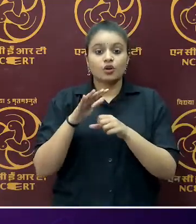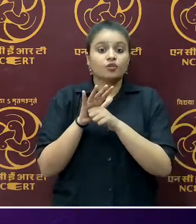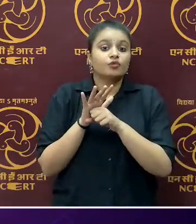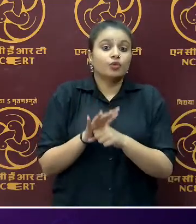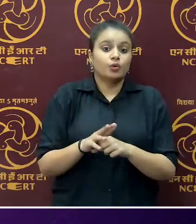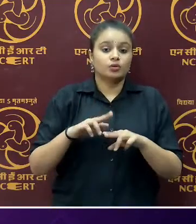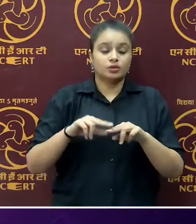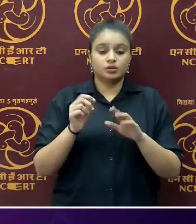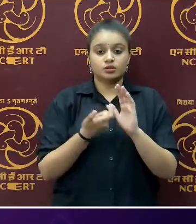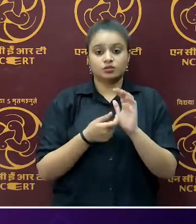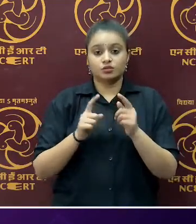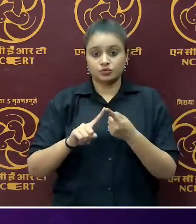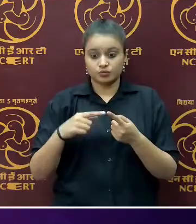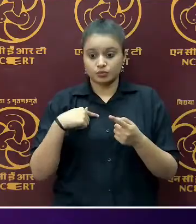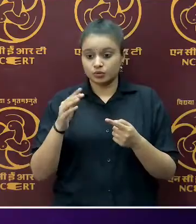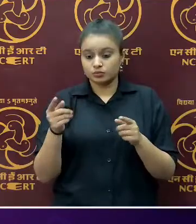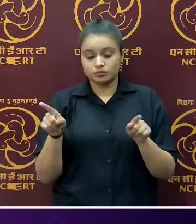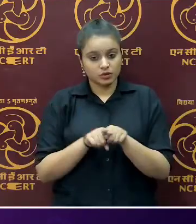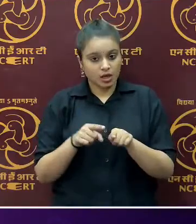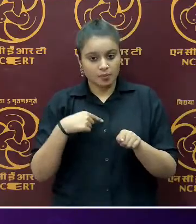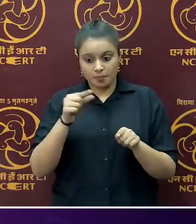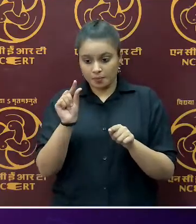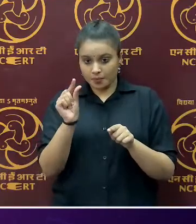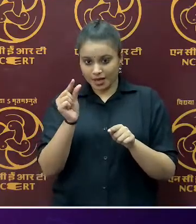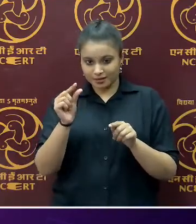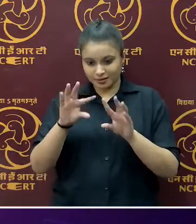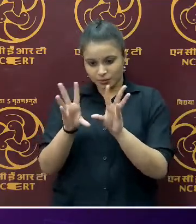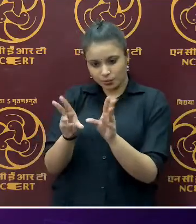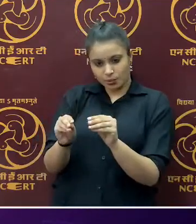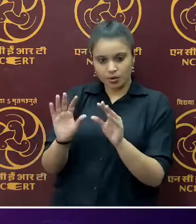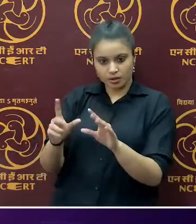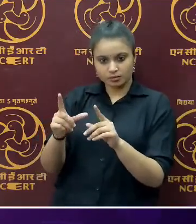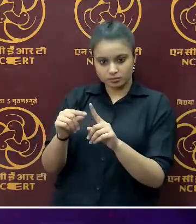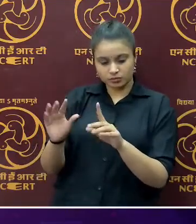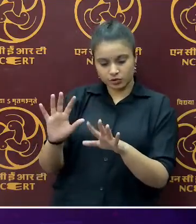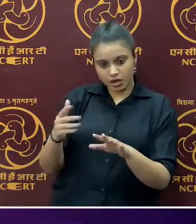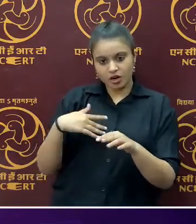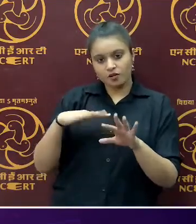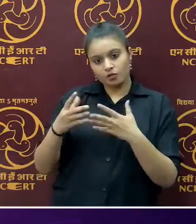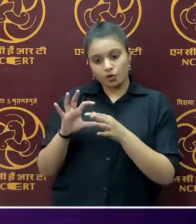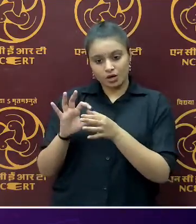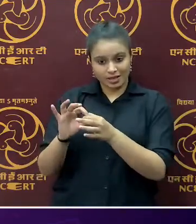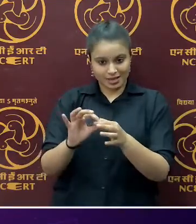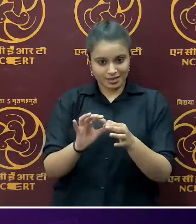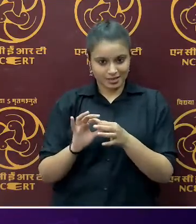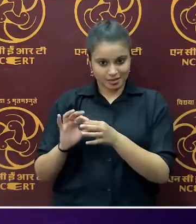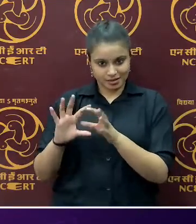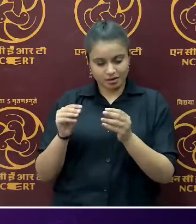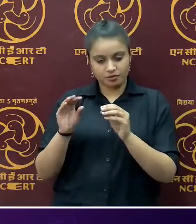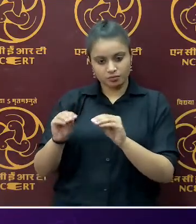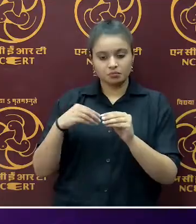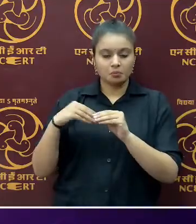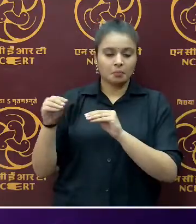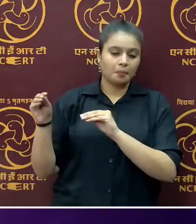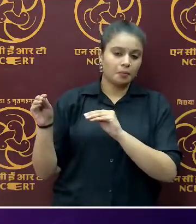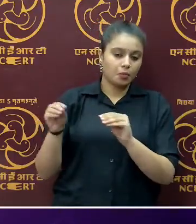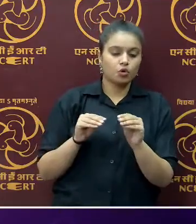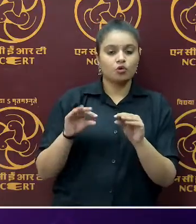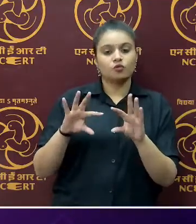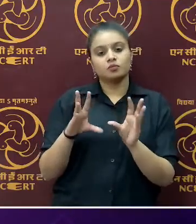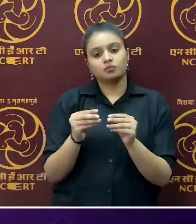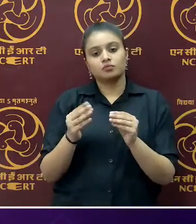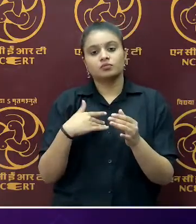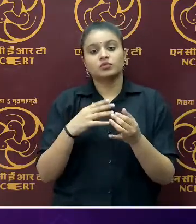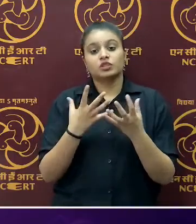forces between the particles, so the particle forces or the interparticle forces, they are most in case